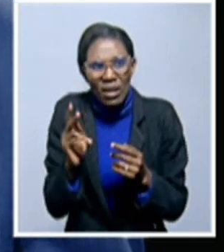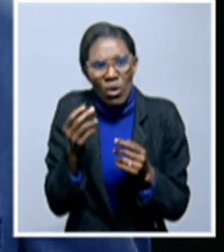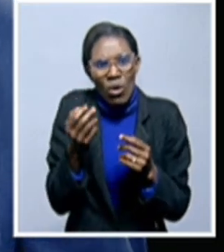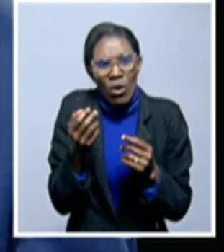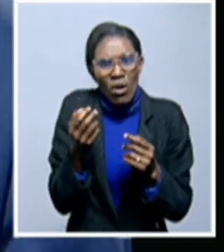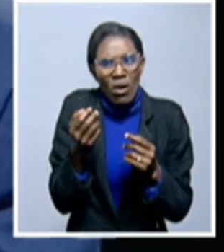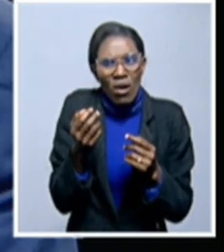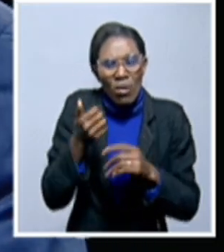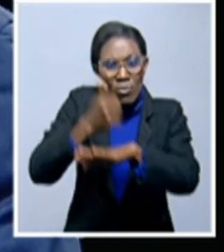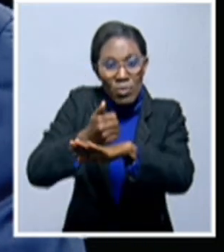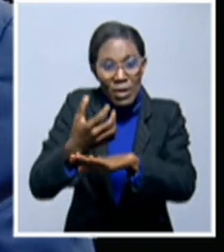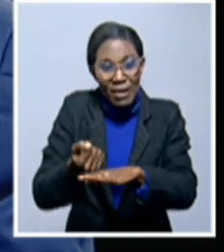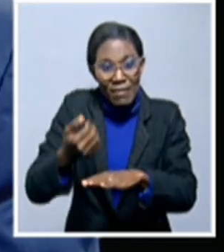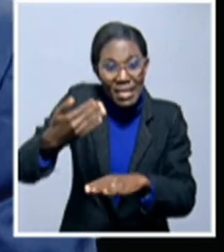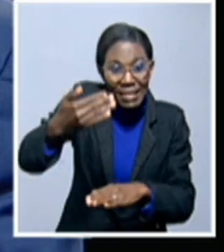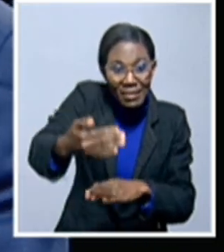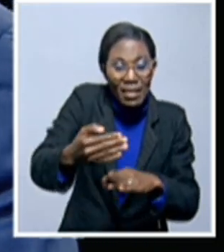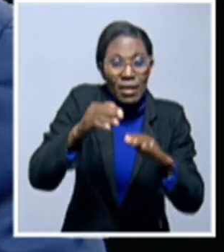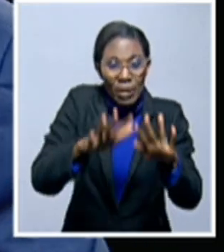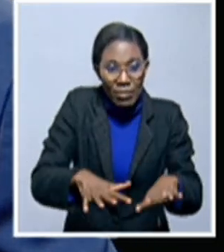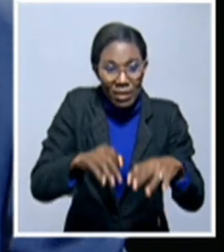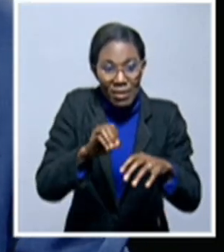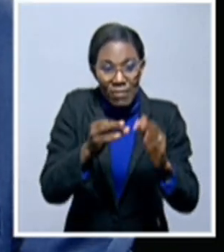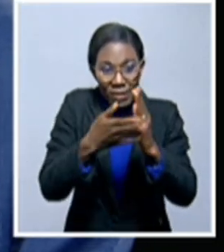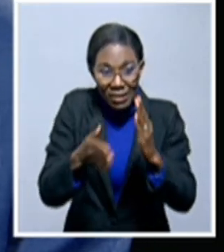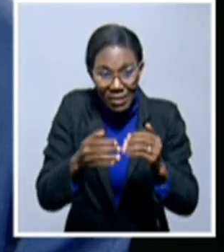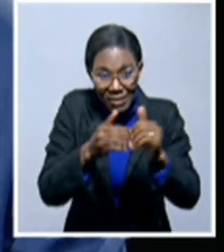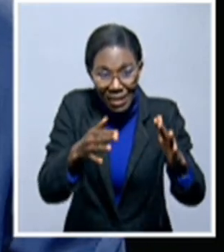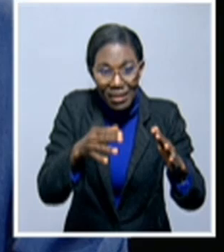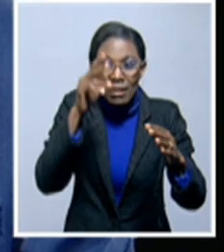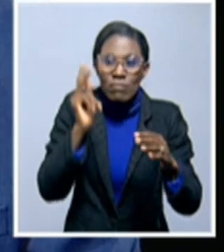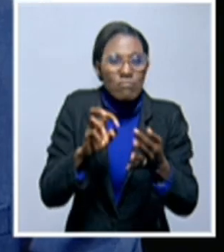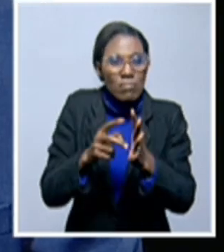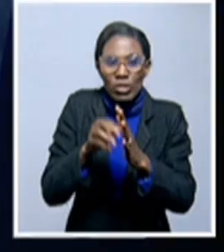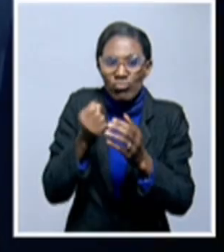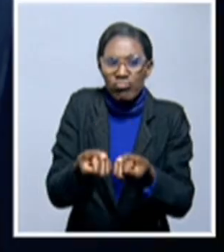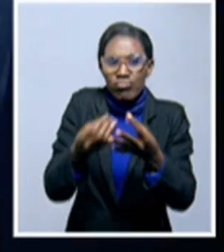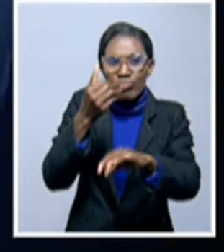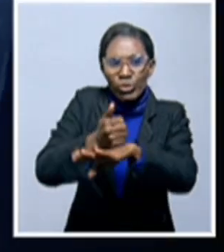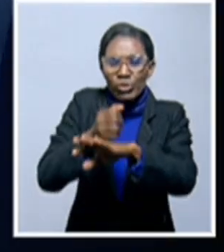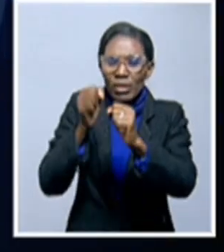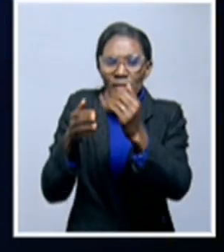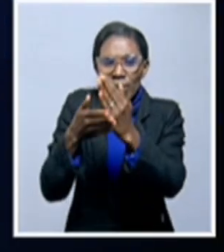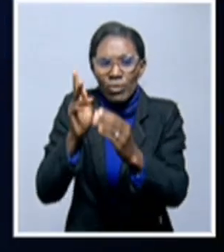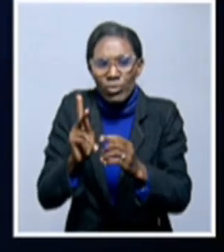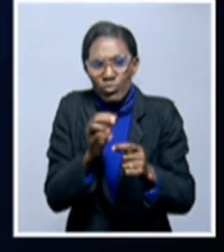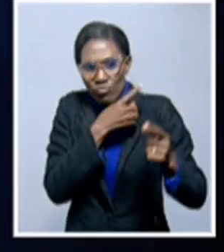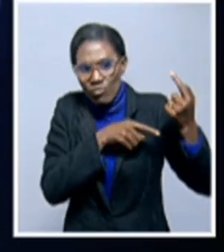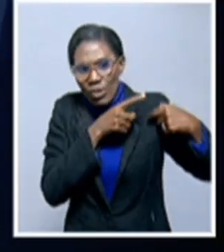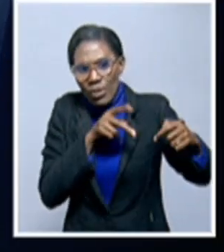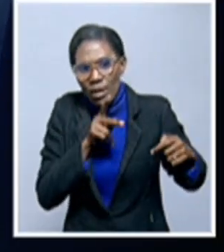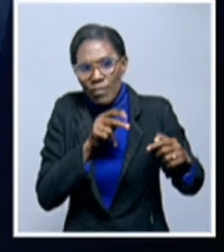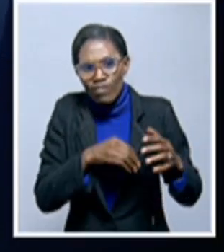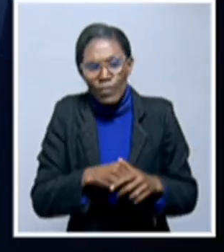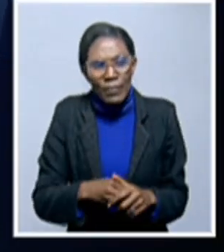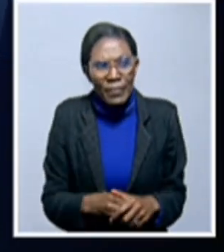the motion again in the next session. So that's what we're talking about. Okay. So are there any mechanisms in place to ensure that